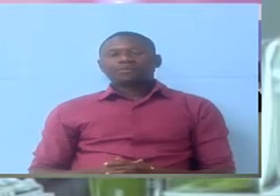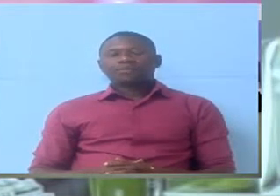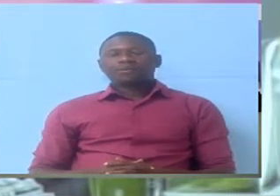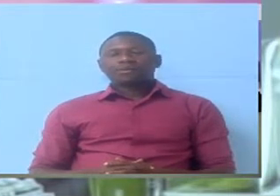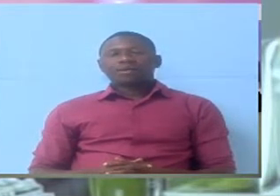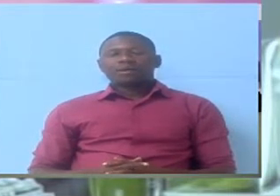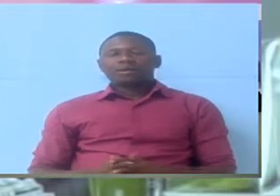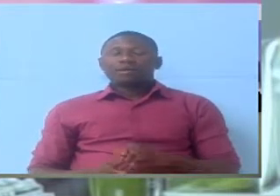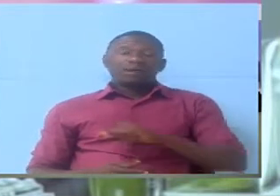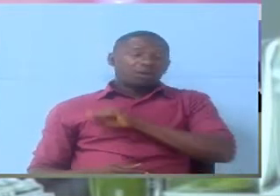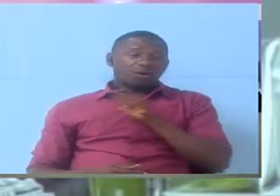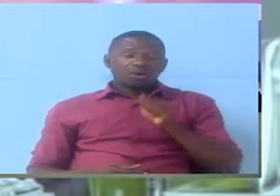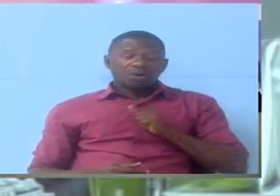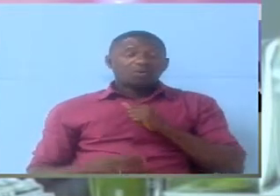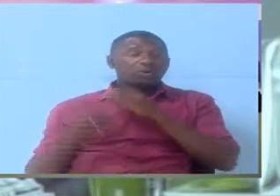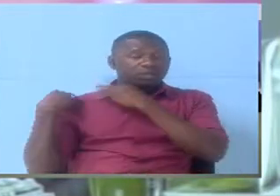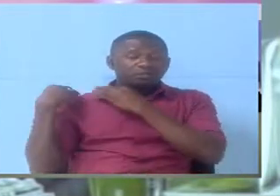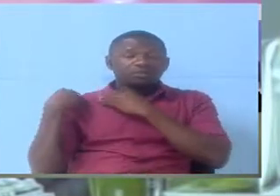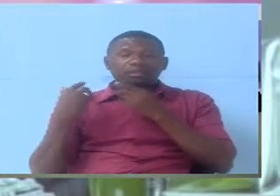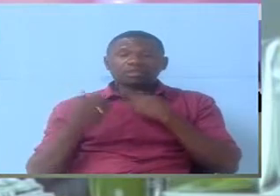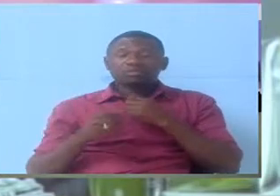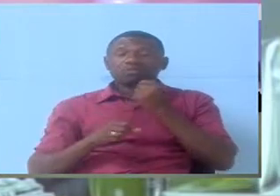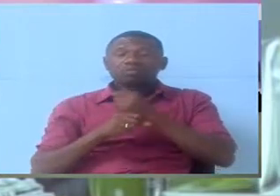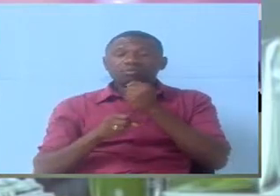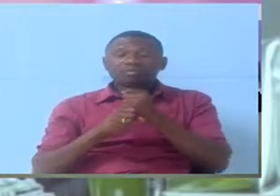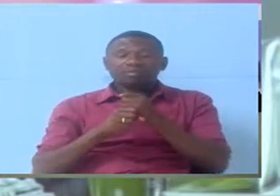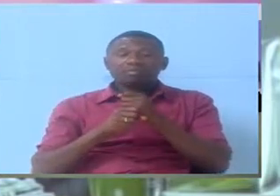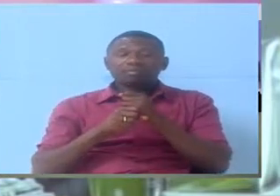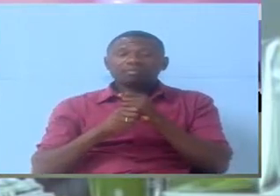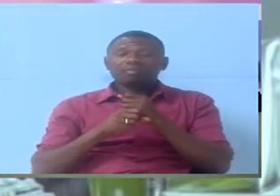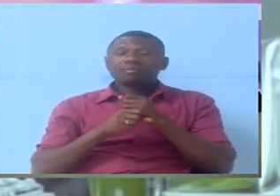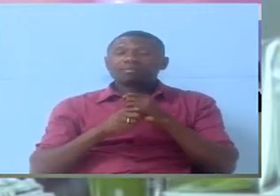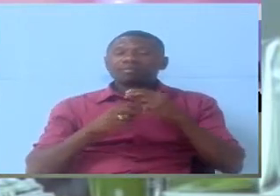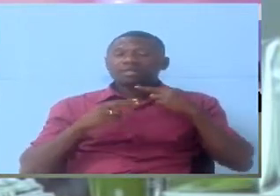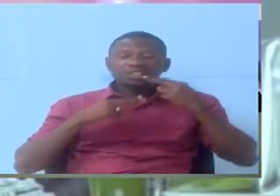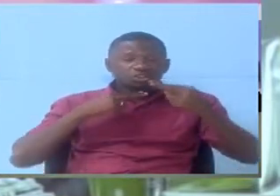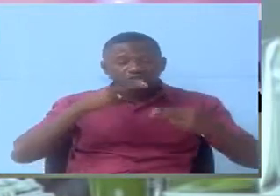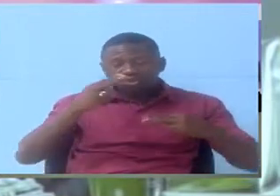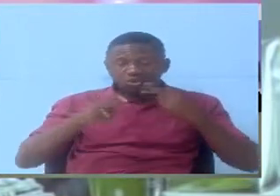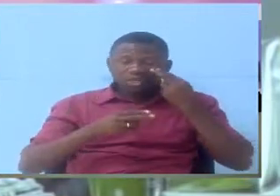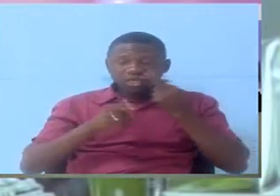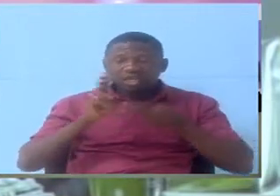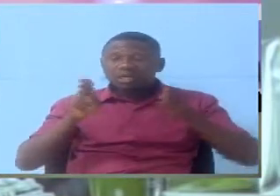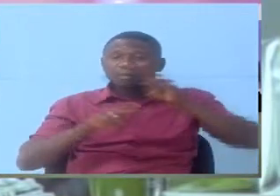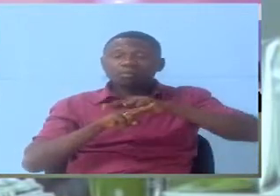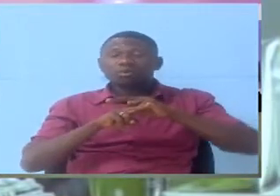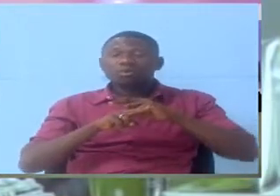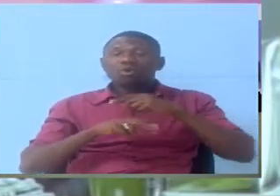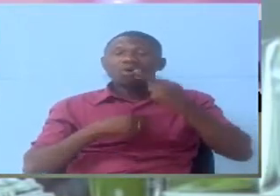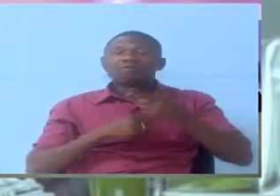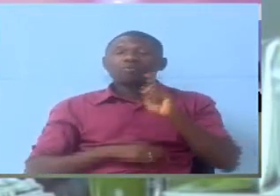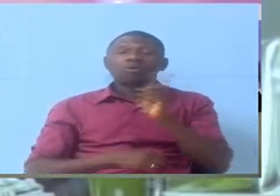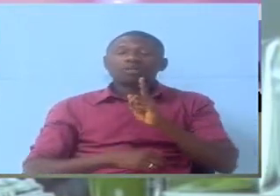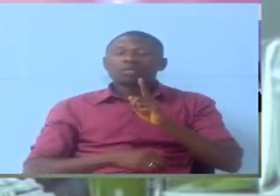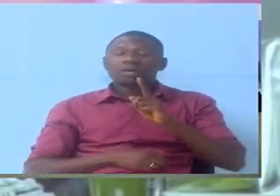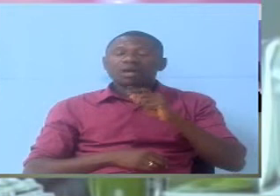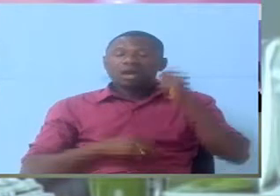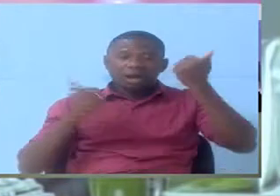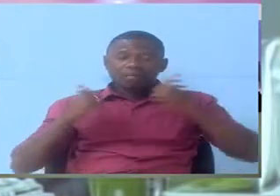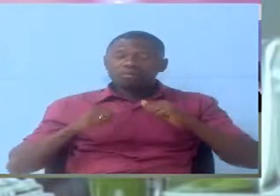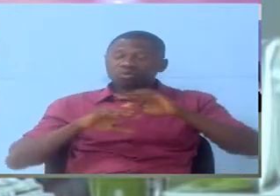create a historical record of what happened during that 22-year period.